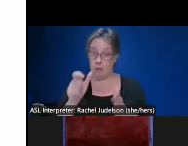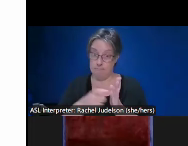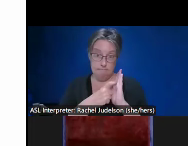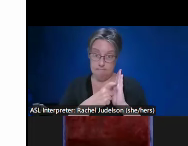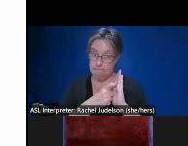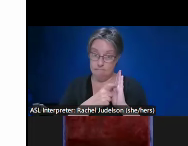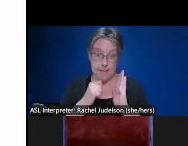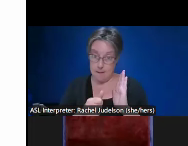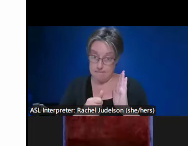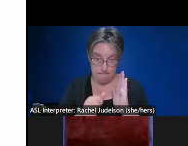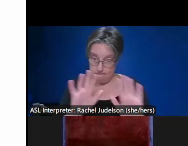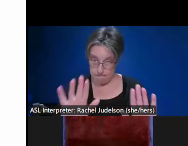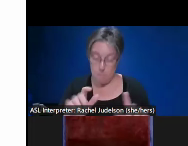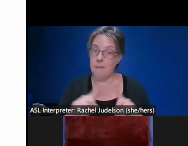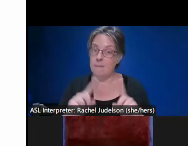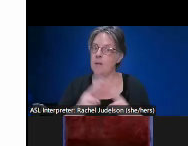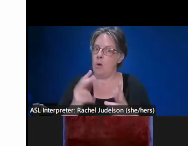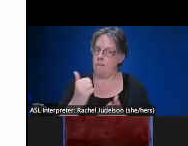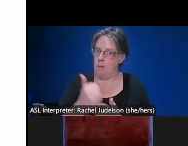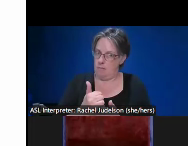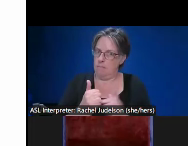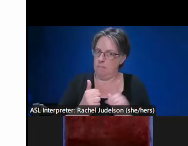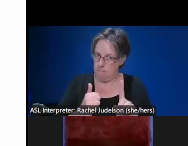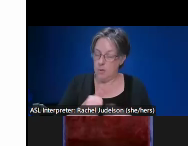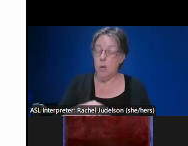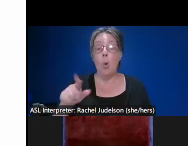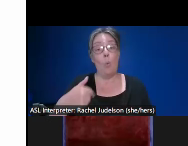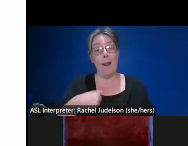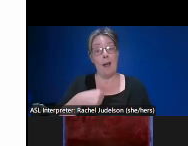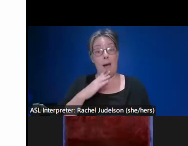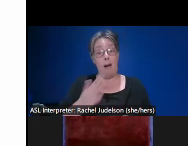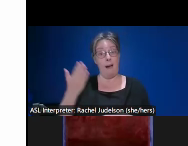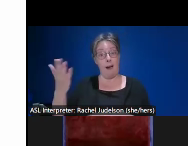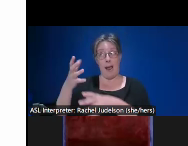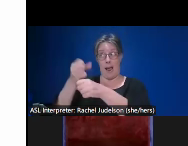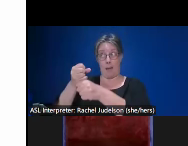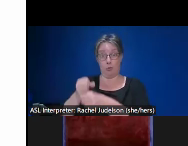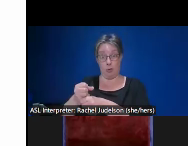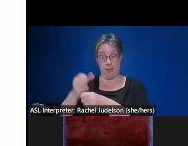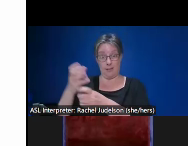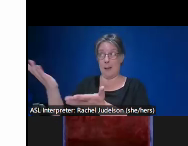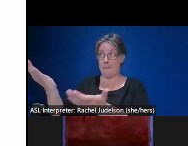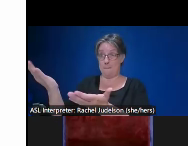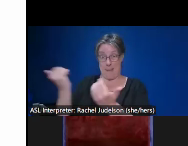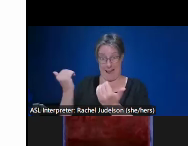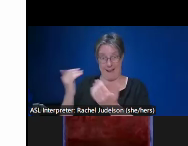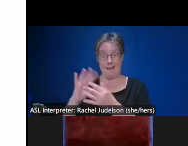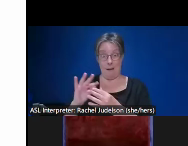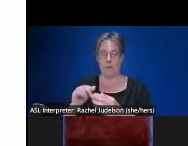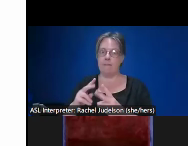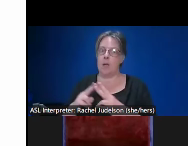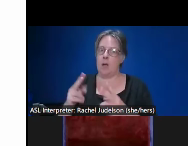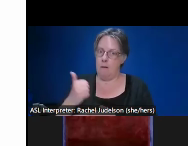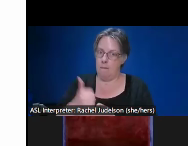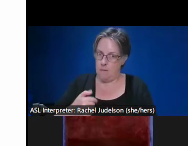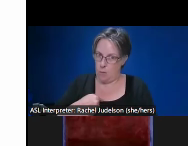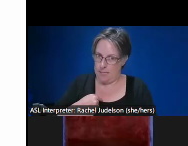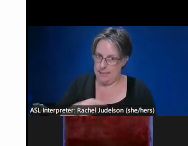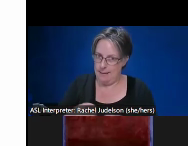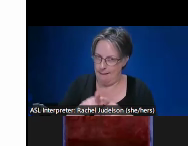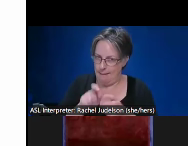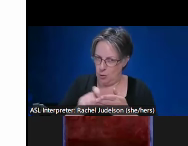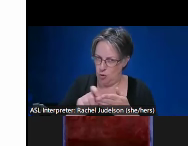And when I submit abstracts, I find the comments to be very, very useful.